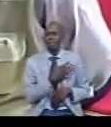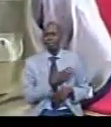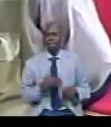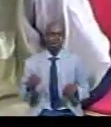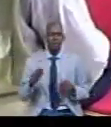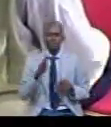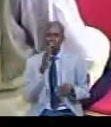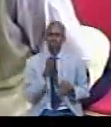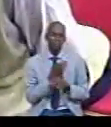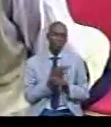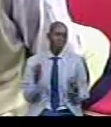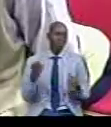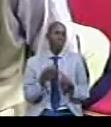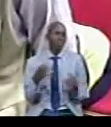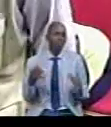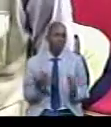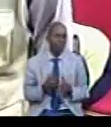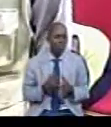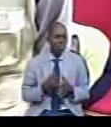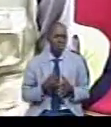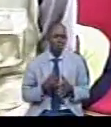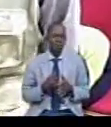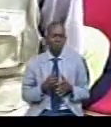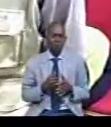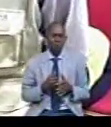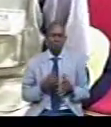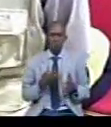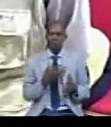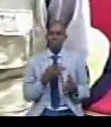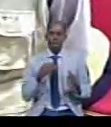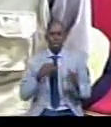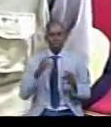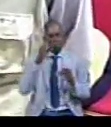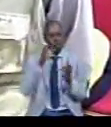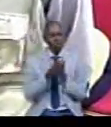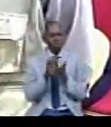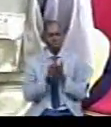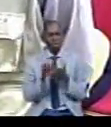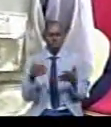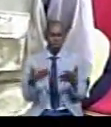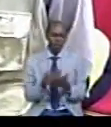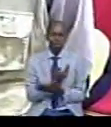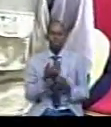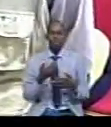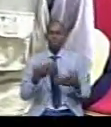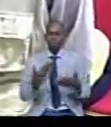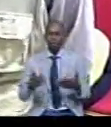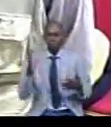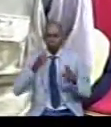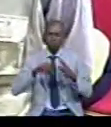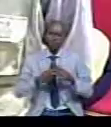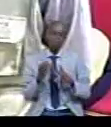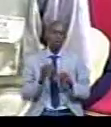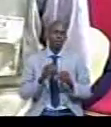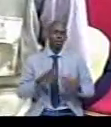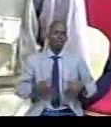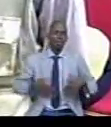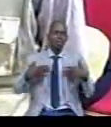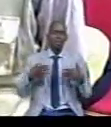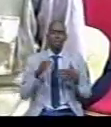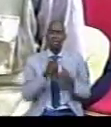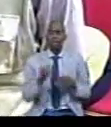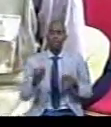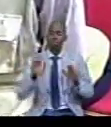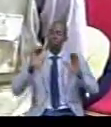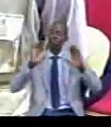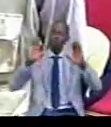it. Determine today that a new chapter will begin in your life. A wonderful chapter will begin in your life. A glorious